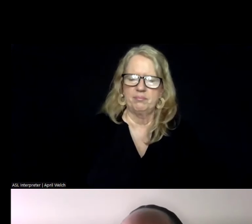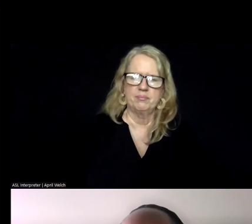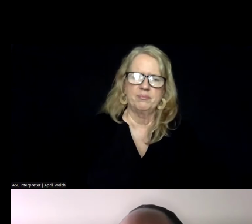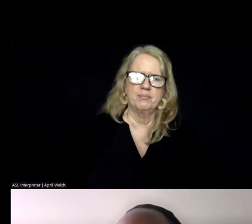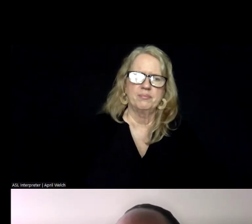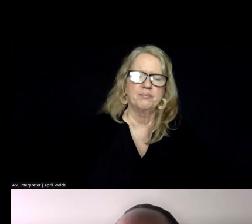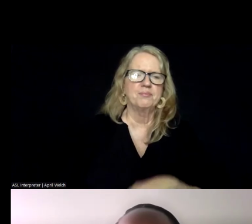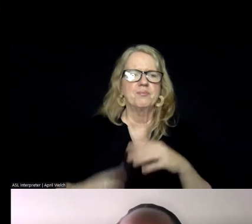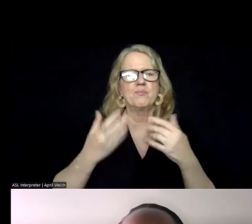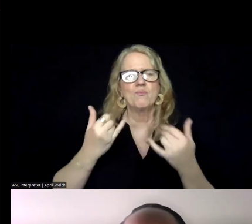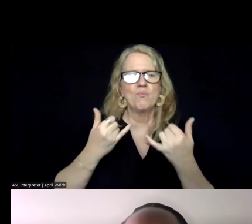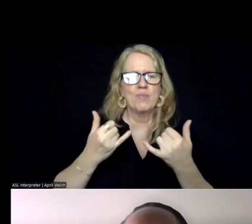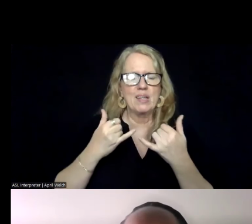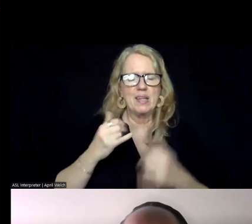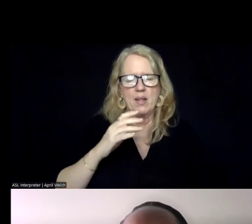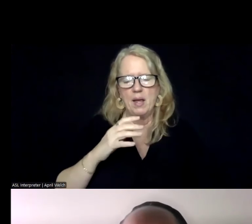is